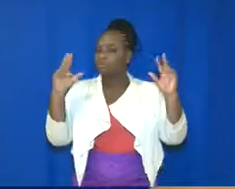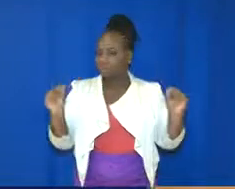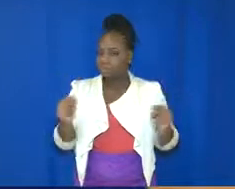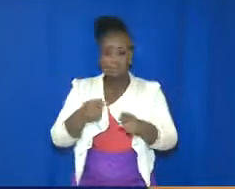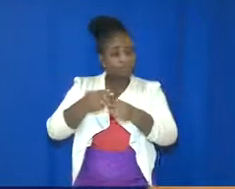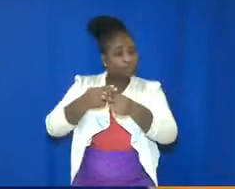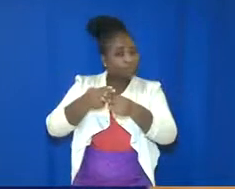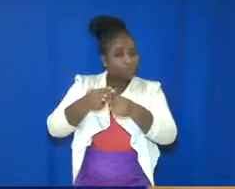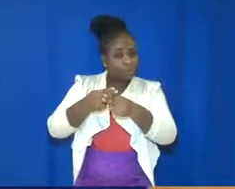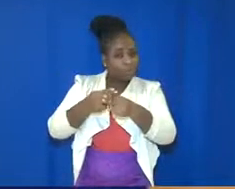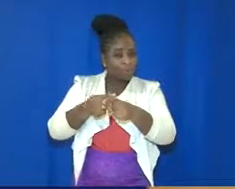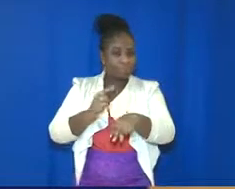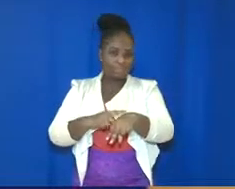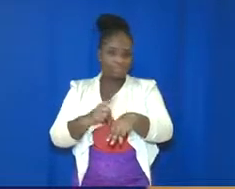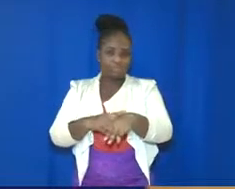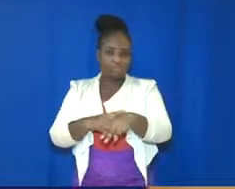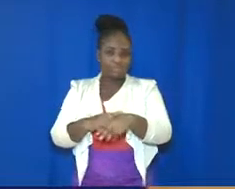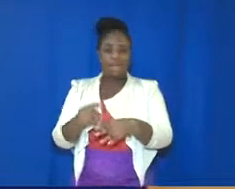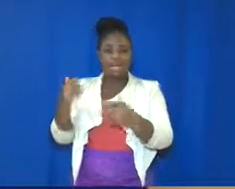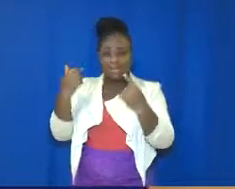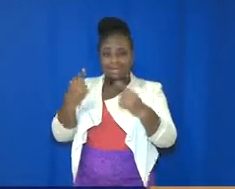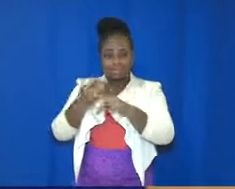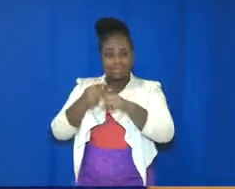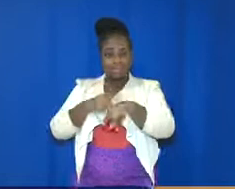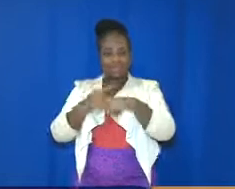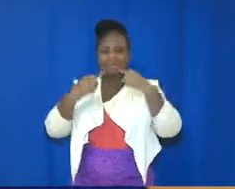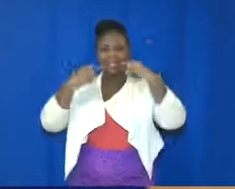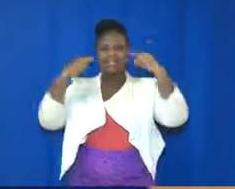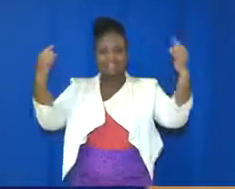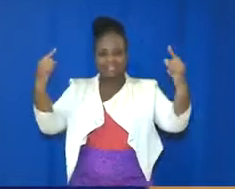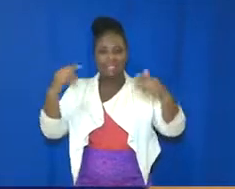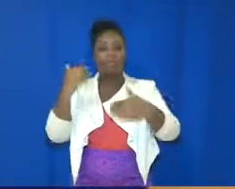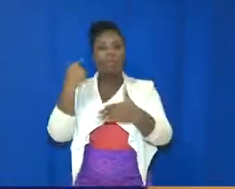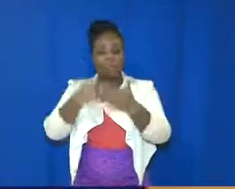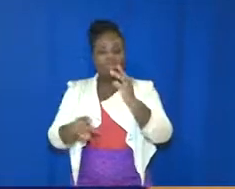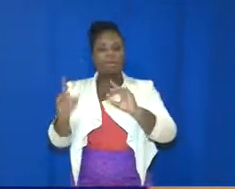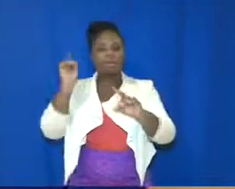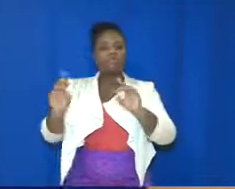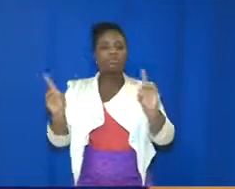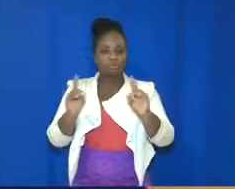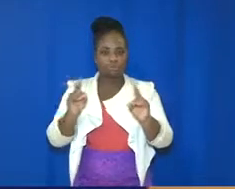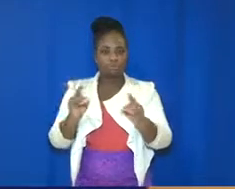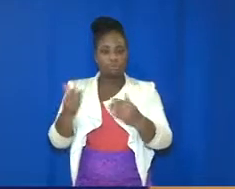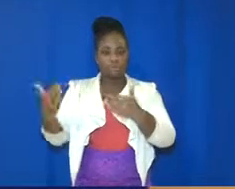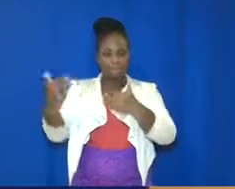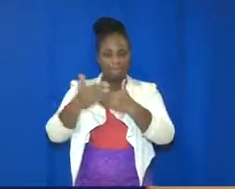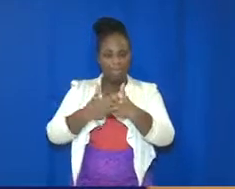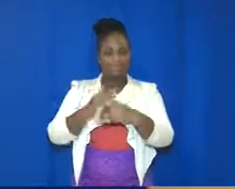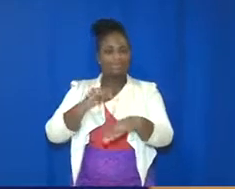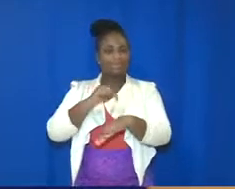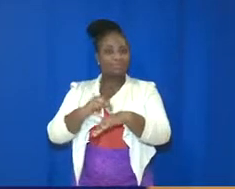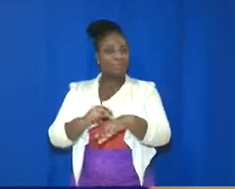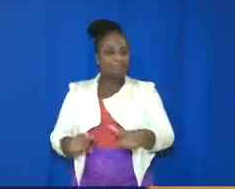shortly, I hope to announce the steps for systematically easing the restrictive measures to bring us back